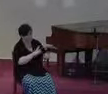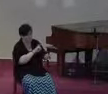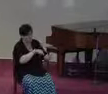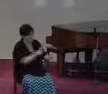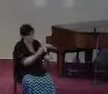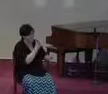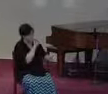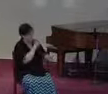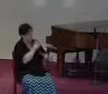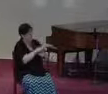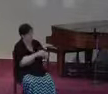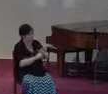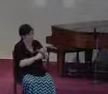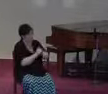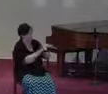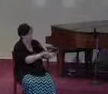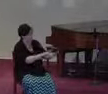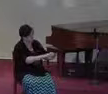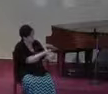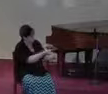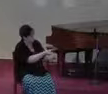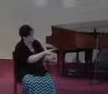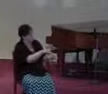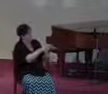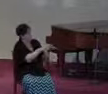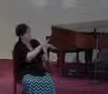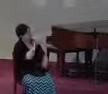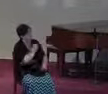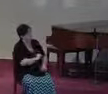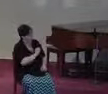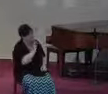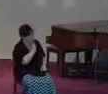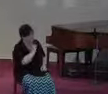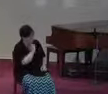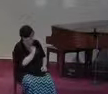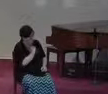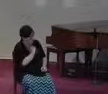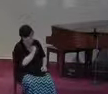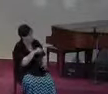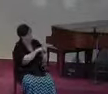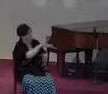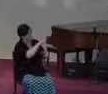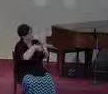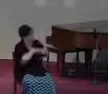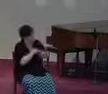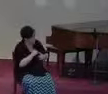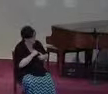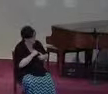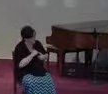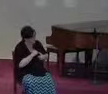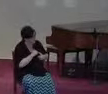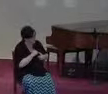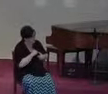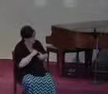brings you comfort in your age, in your grief.